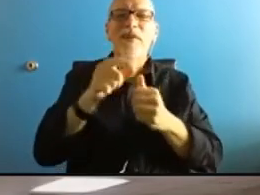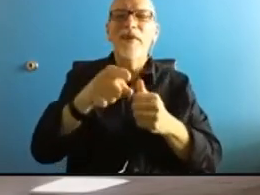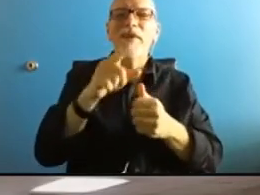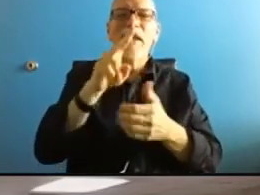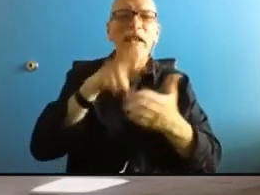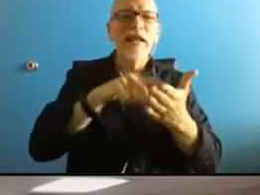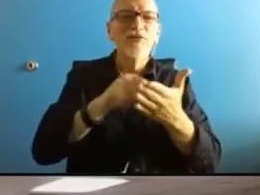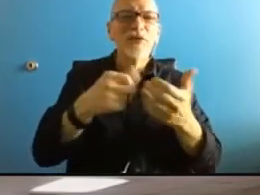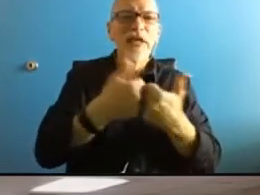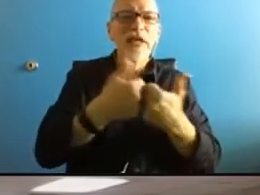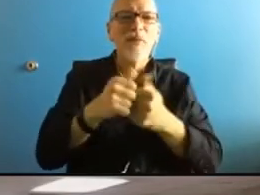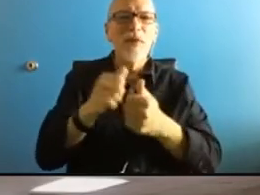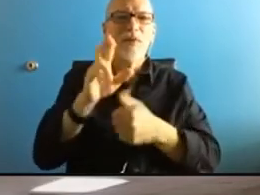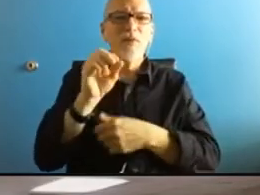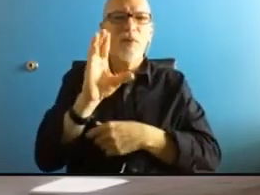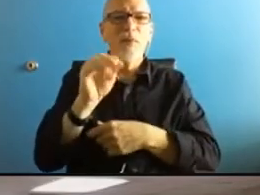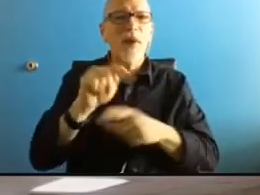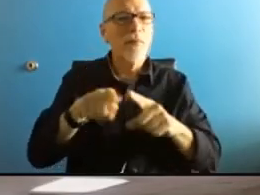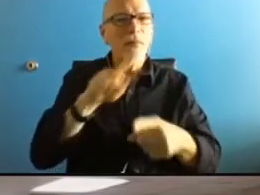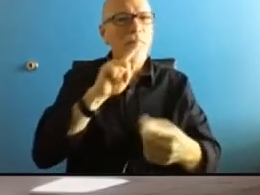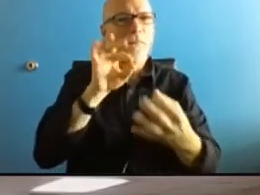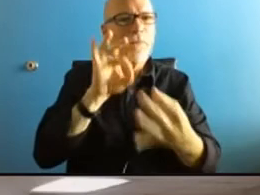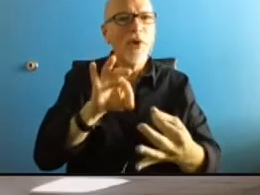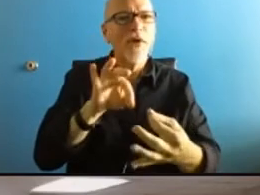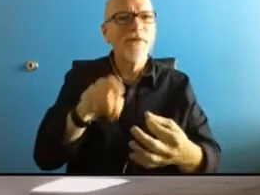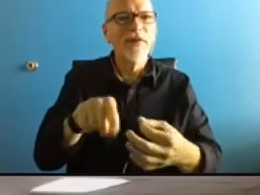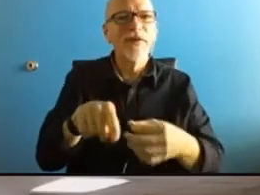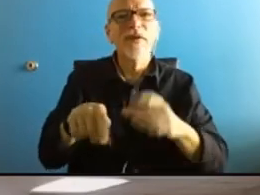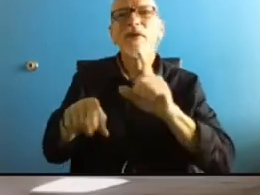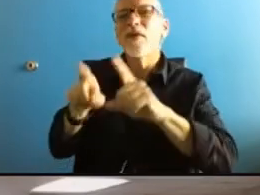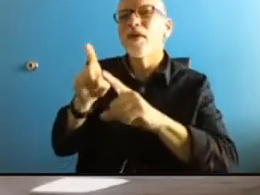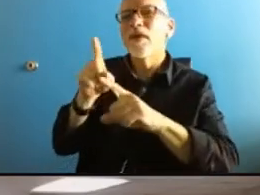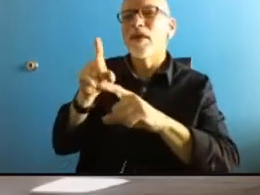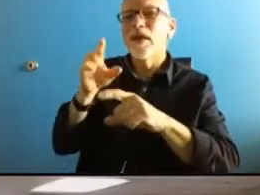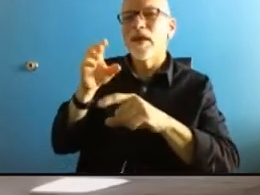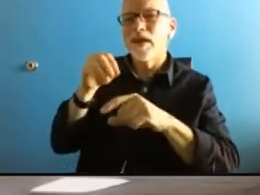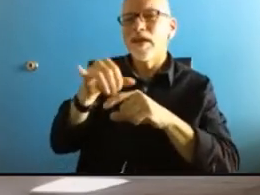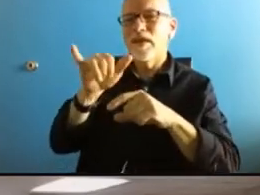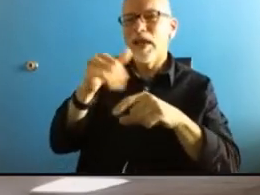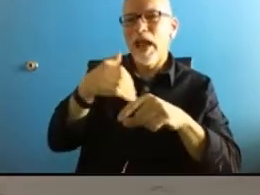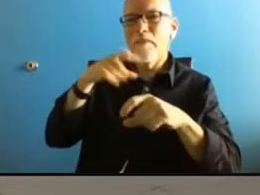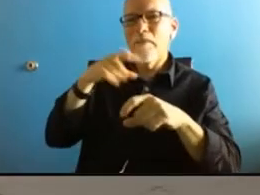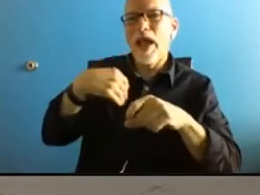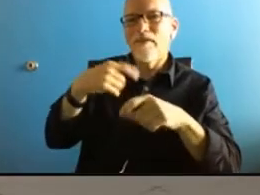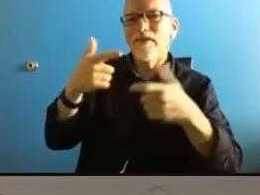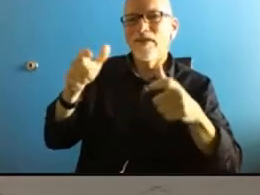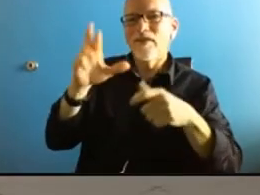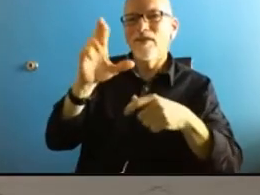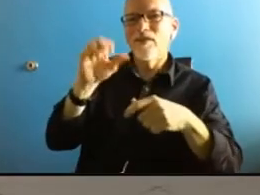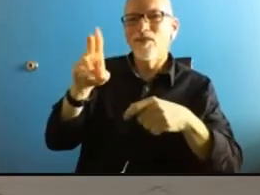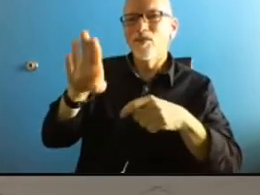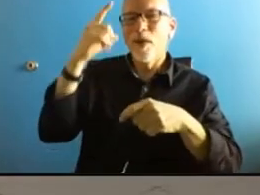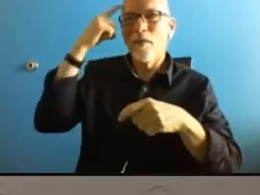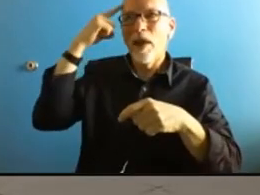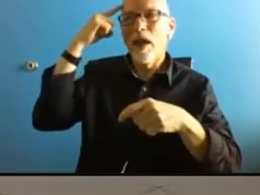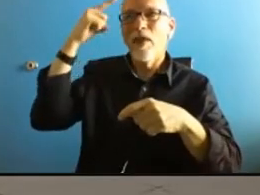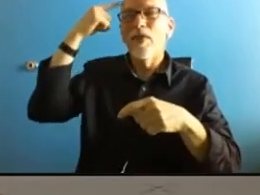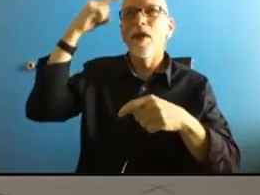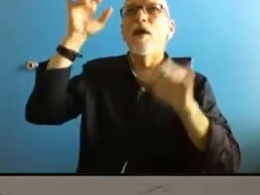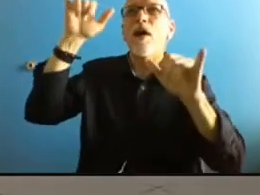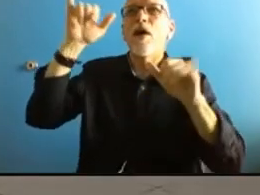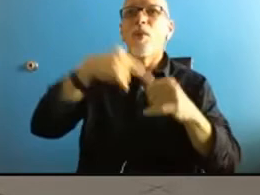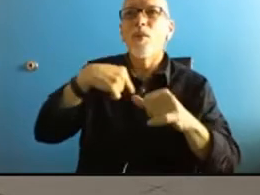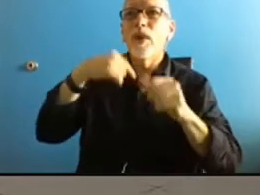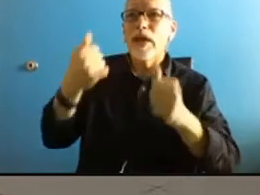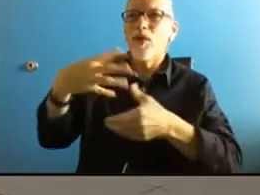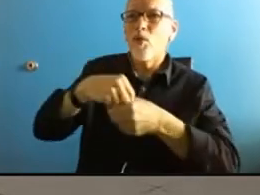robot, but this is perfect. And it happened in the room, right? I mean, like these lights went off in your mind, like, oh my gosh, we can incorporate